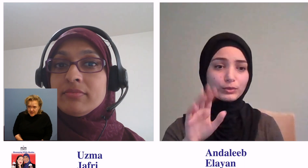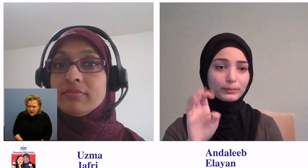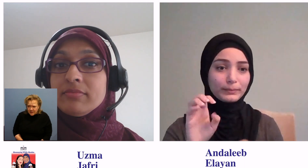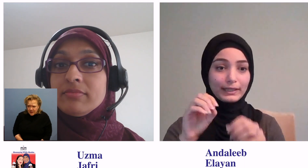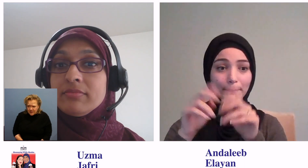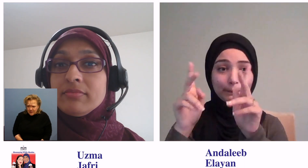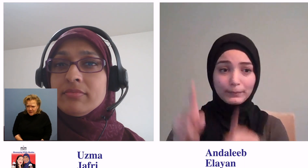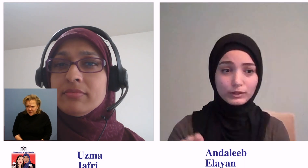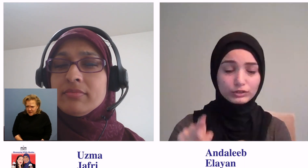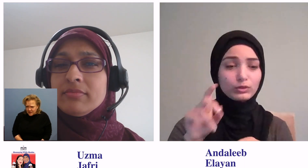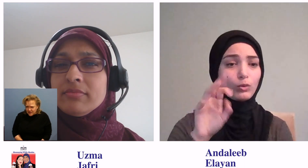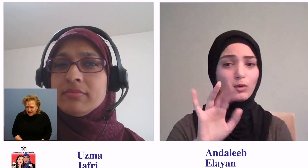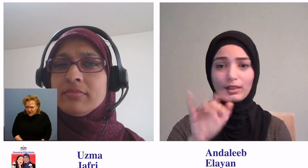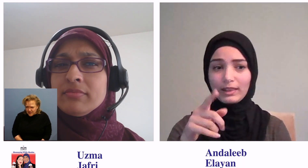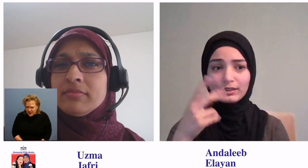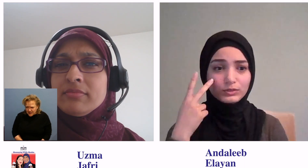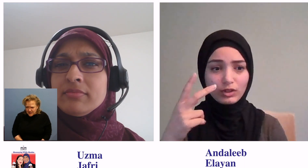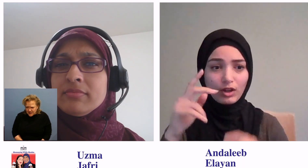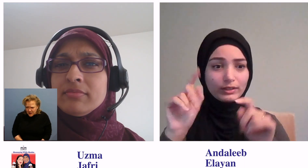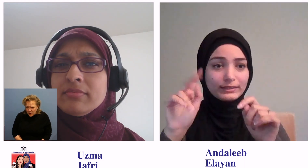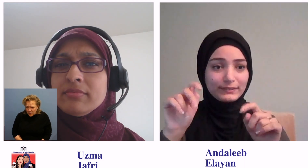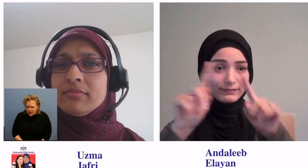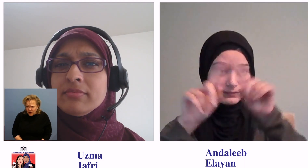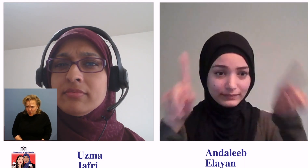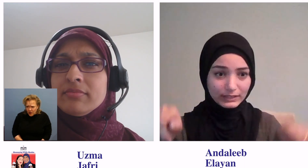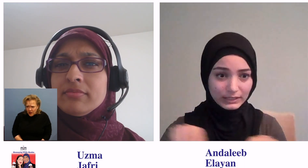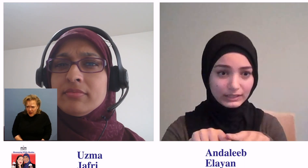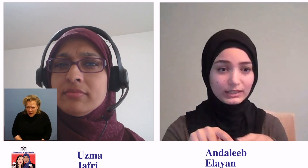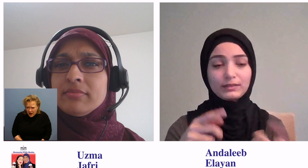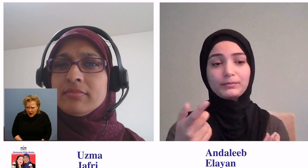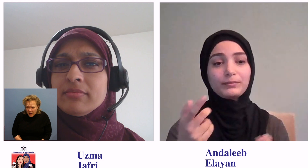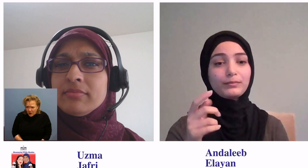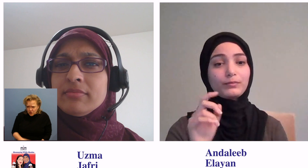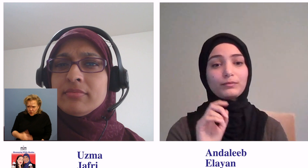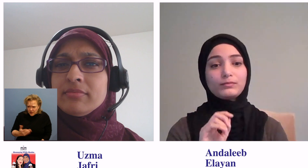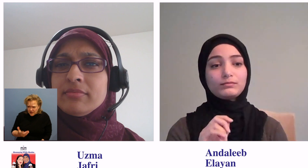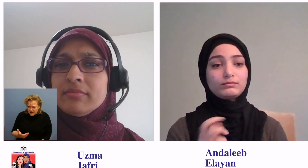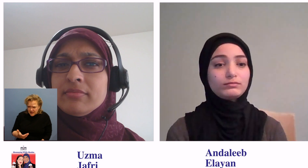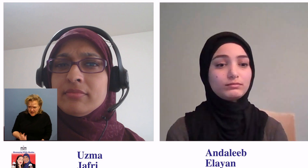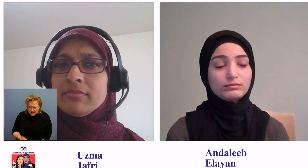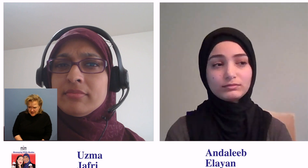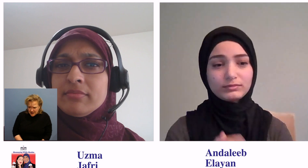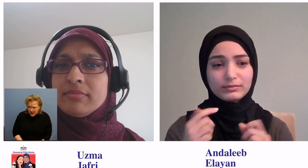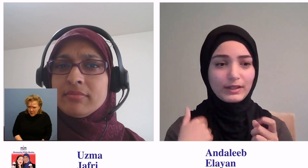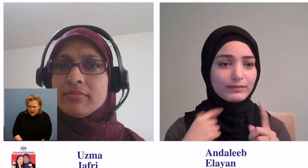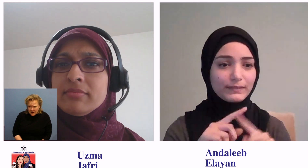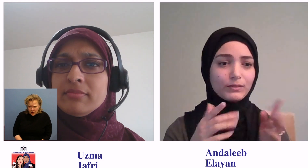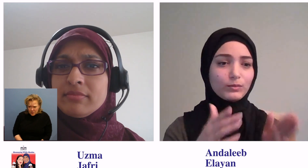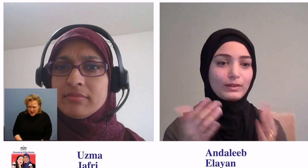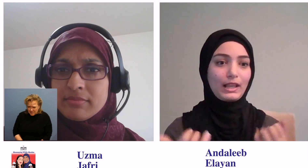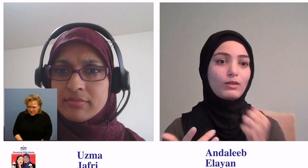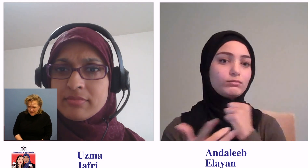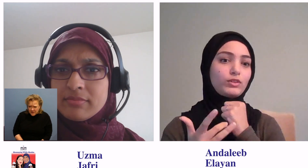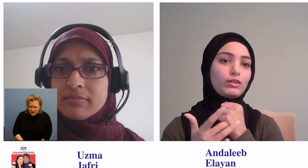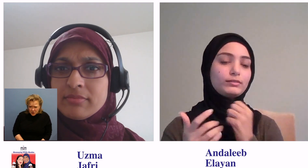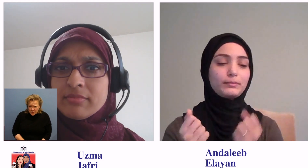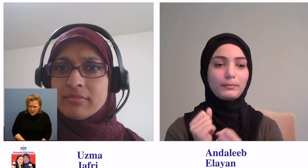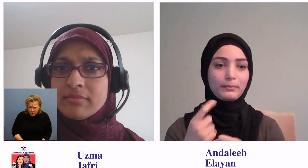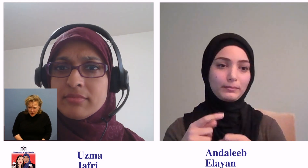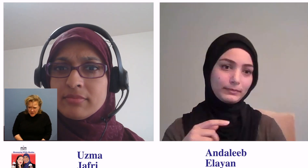interpreters and then they say, well, you know, how do we set these things up? And it could be